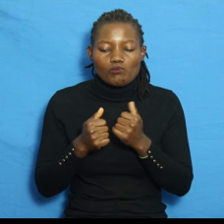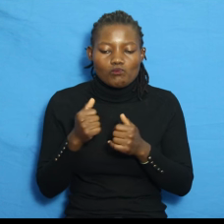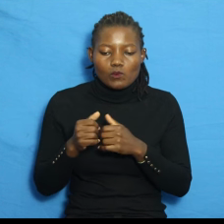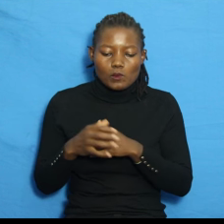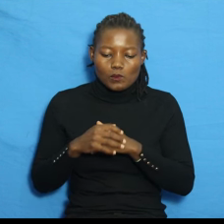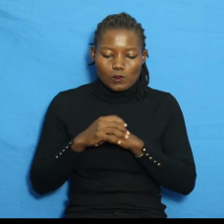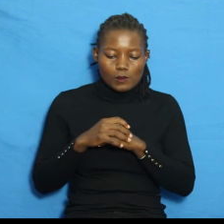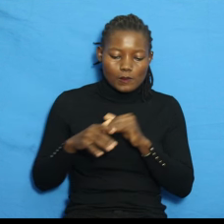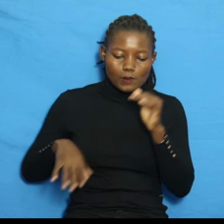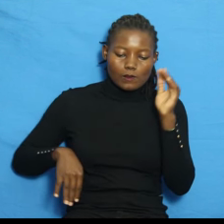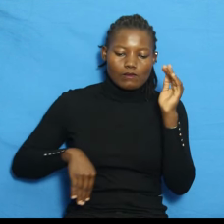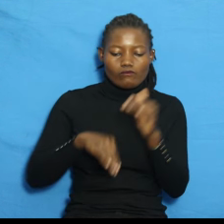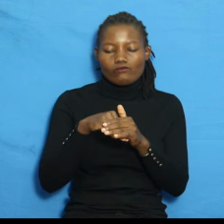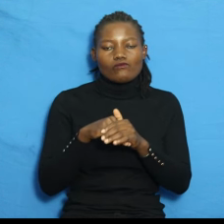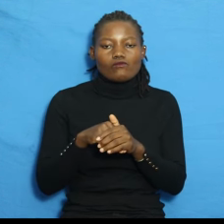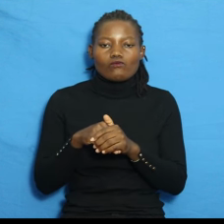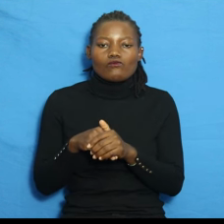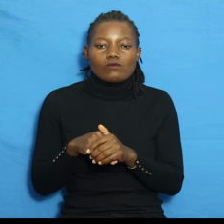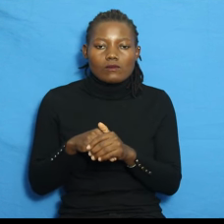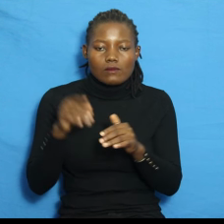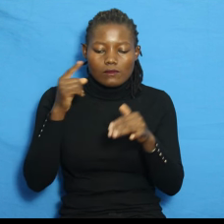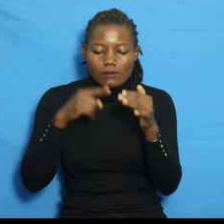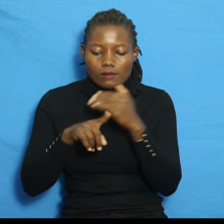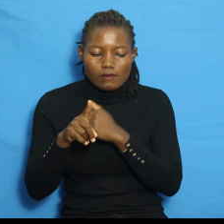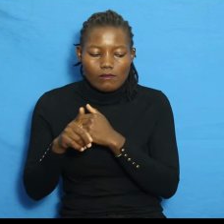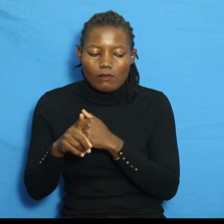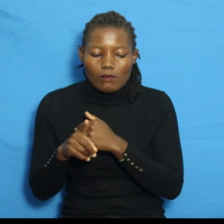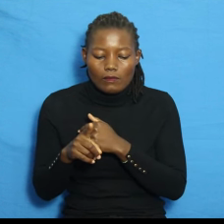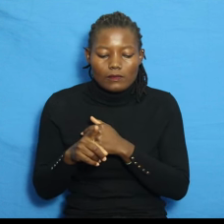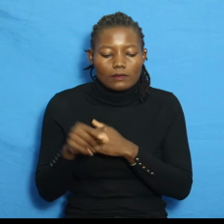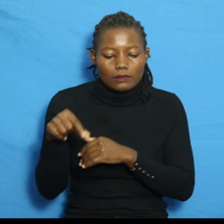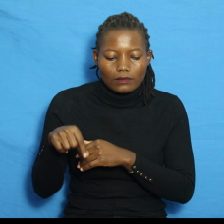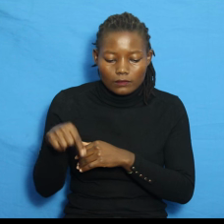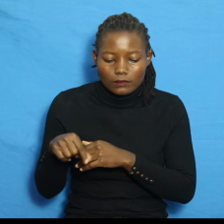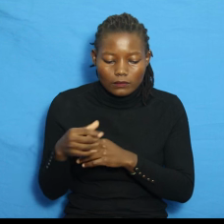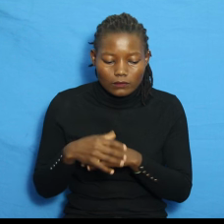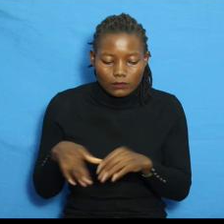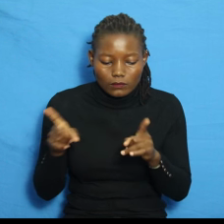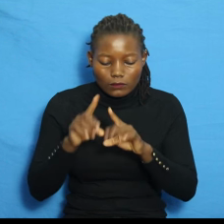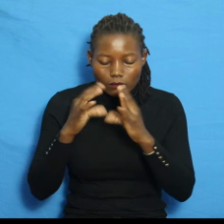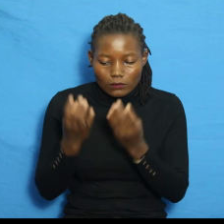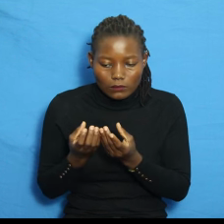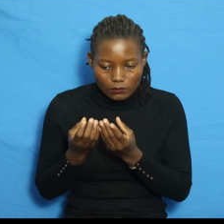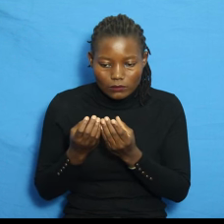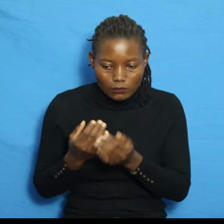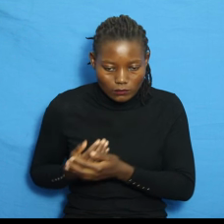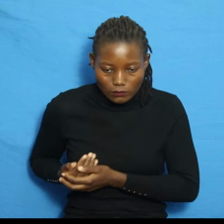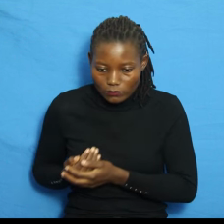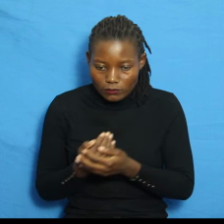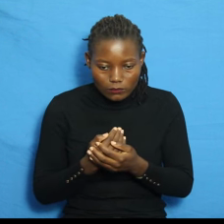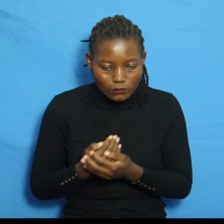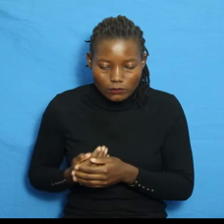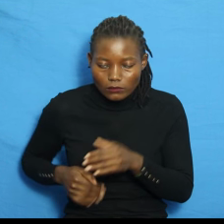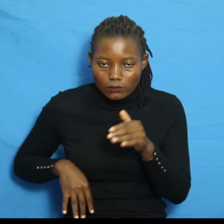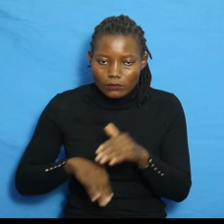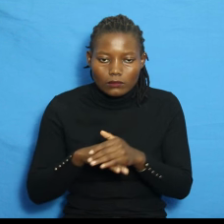as projectiles. A ball that is kicked in the air, a goal kick, a soccer ball, will qualify as a projectile.